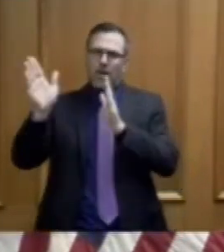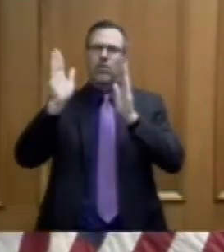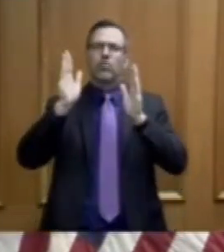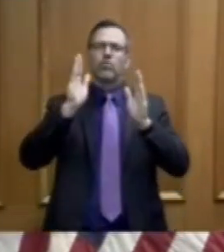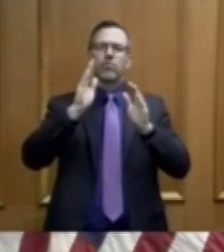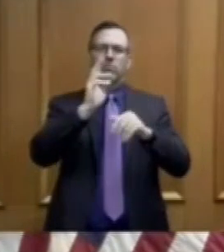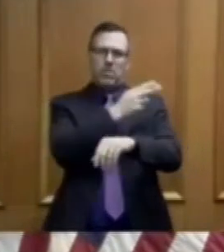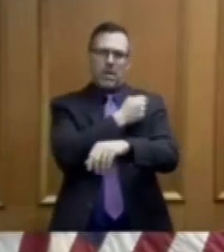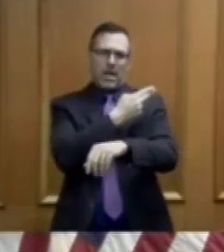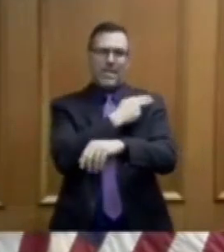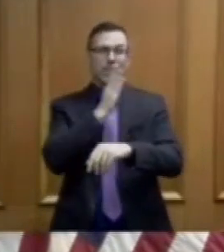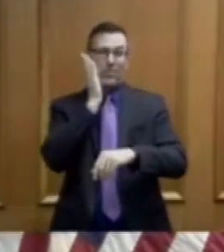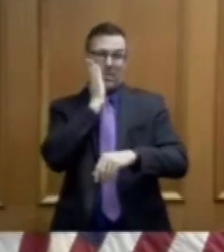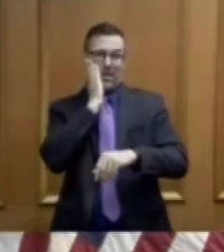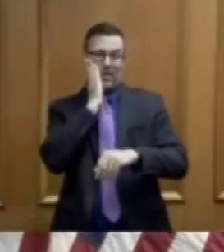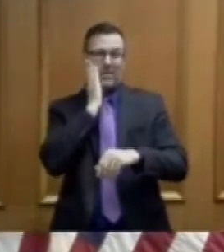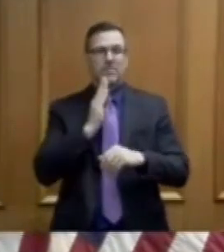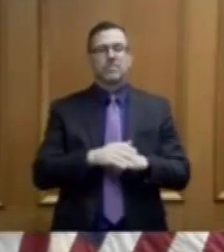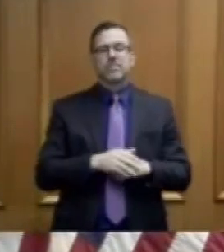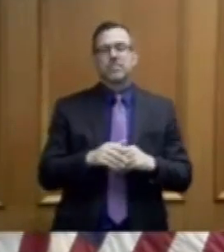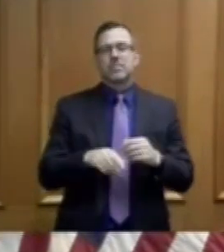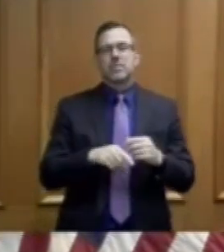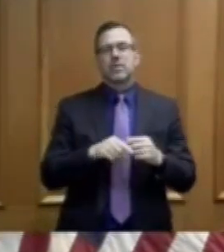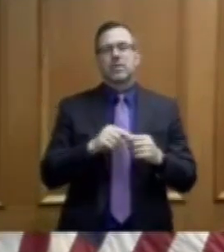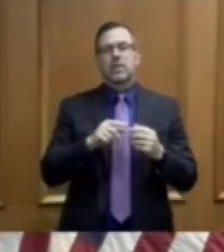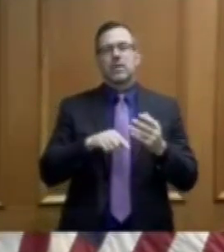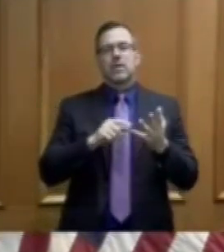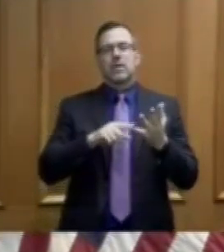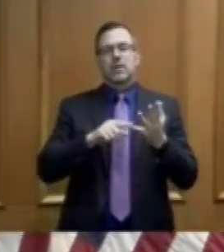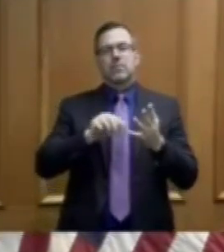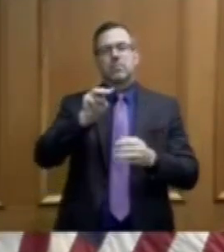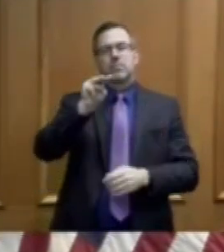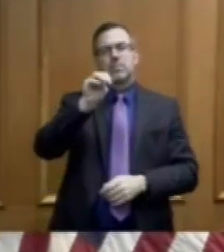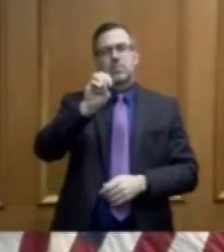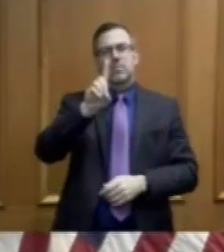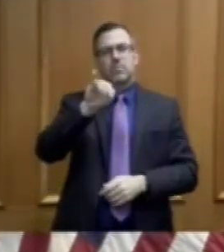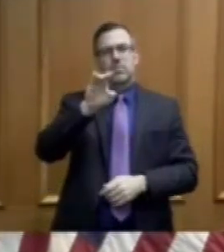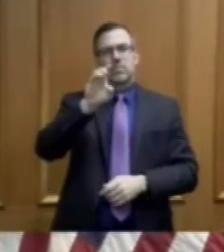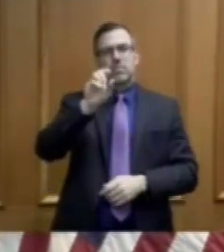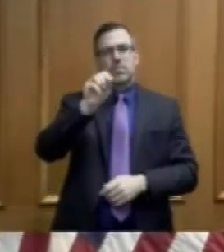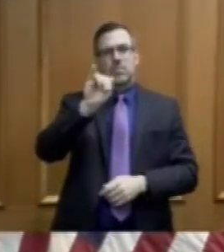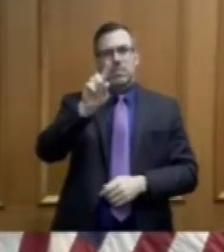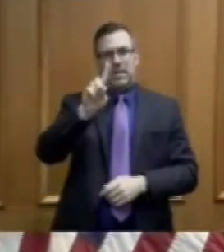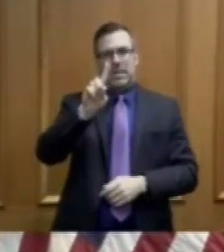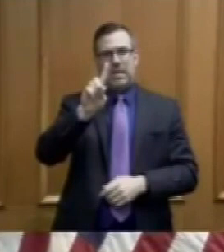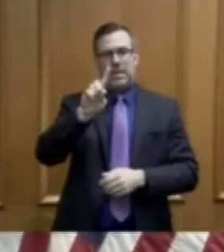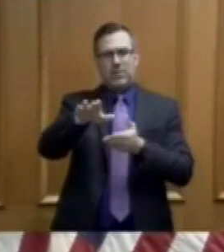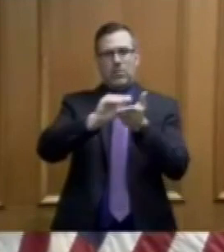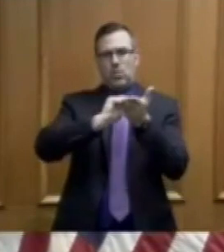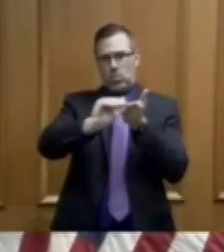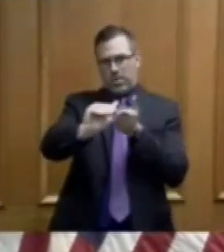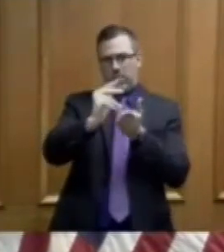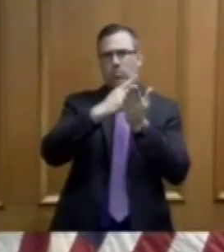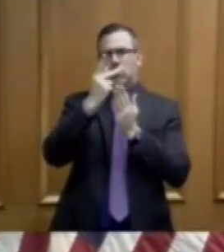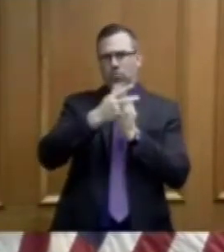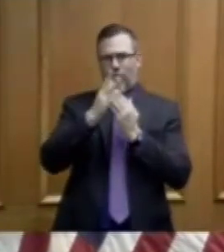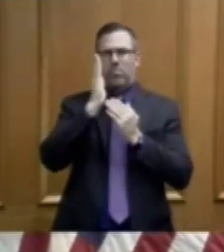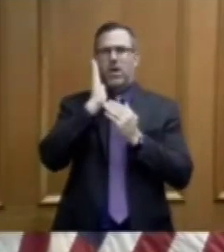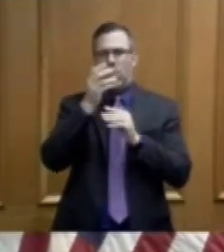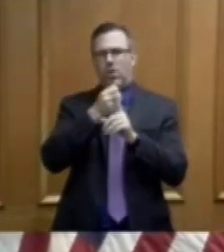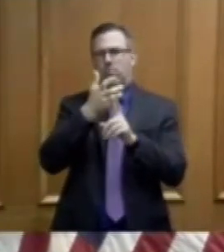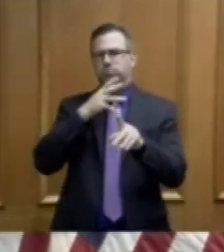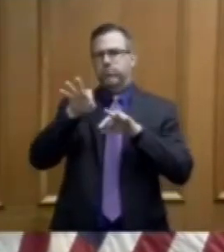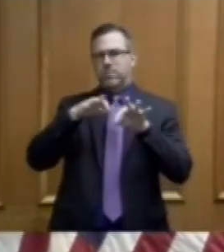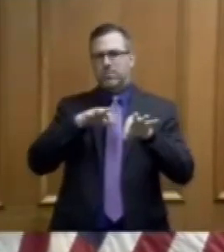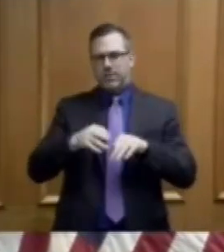want to give an update regarding Medicaid waivers and particularly those that are uninsured in our state. To date, we